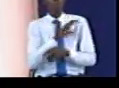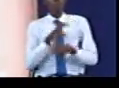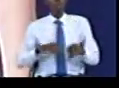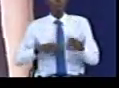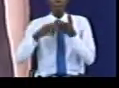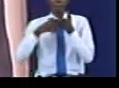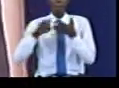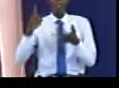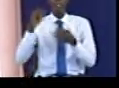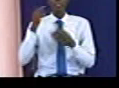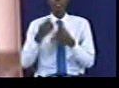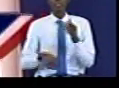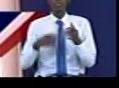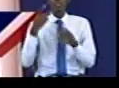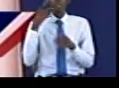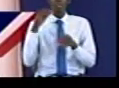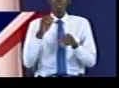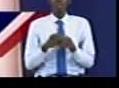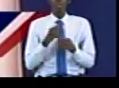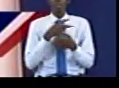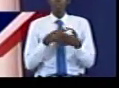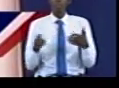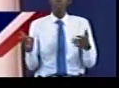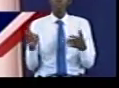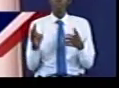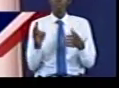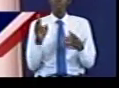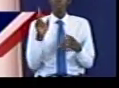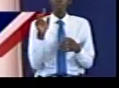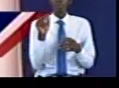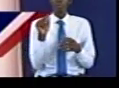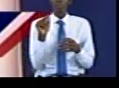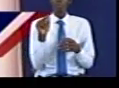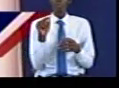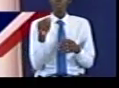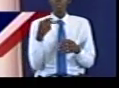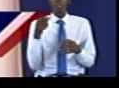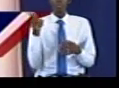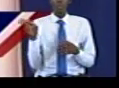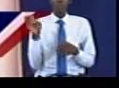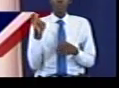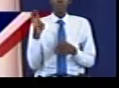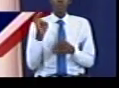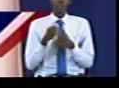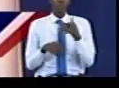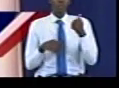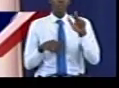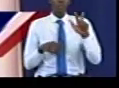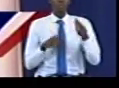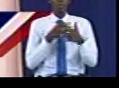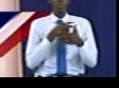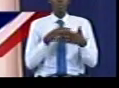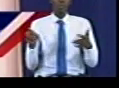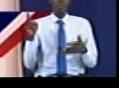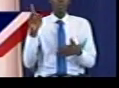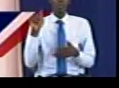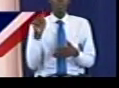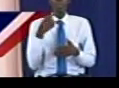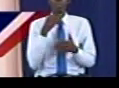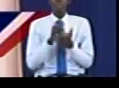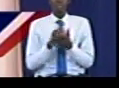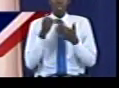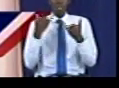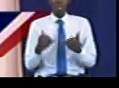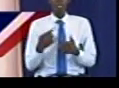that same chapter 13. Now the God of peace that brought again from the dead